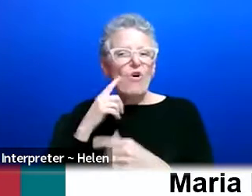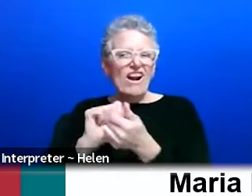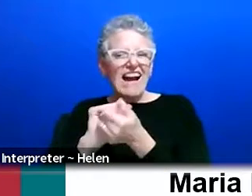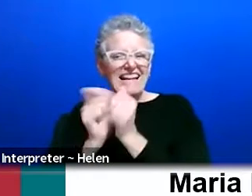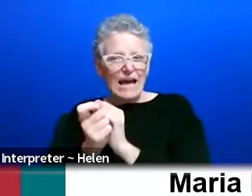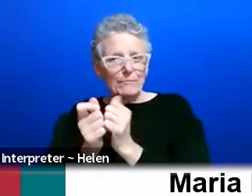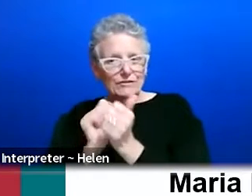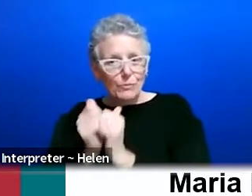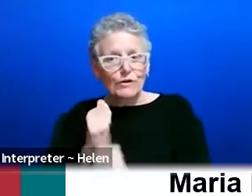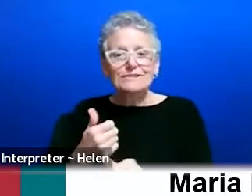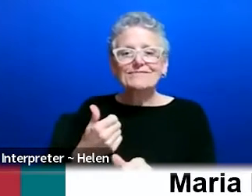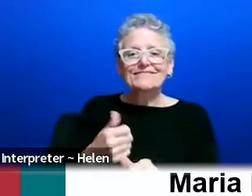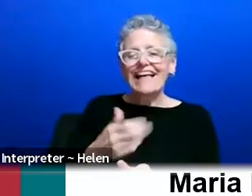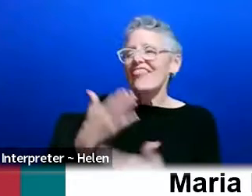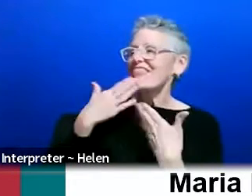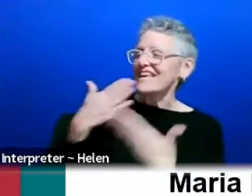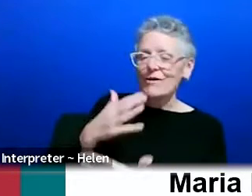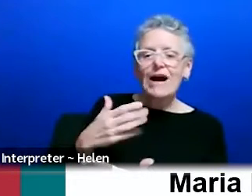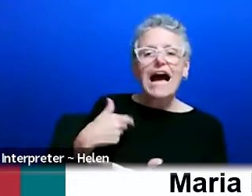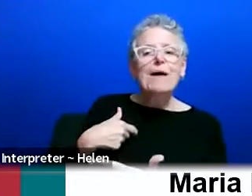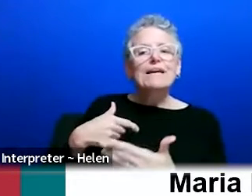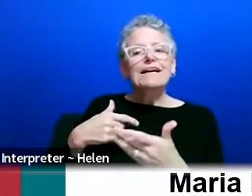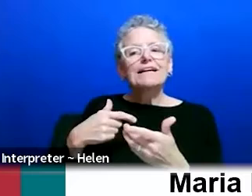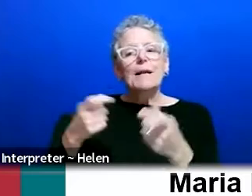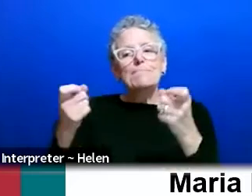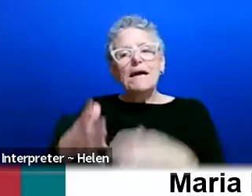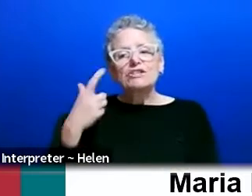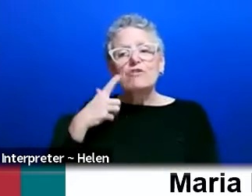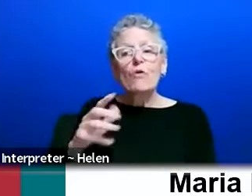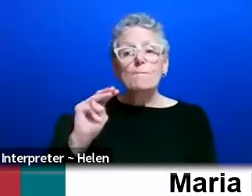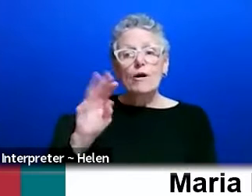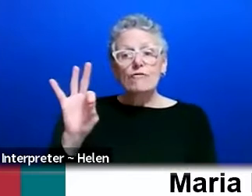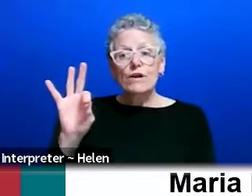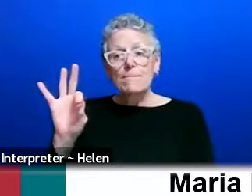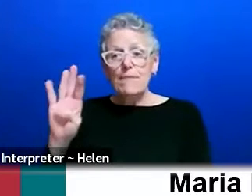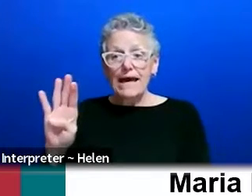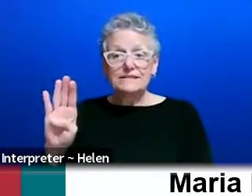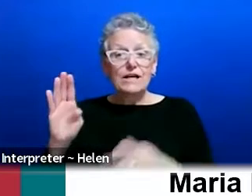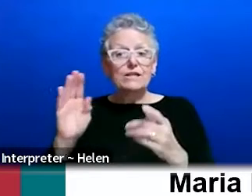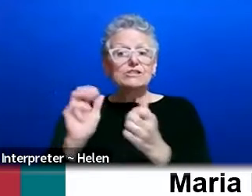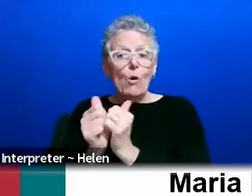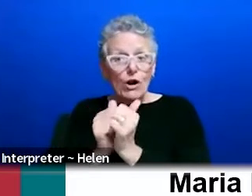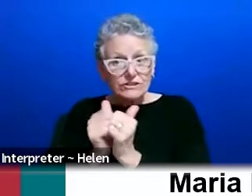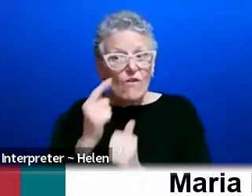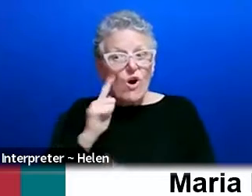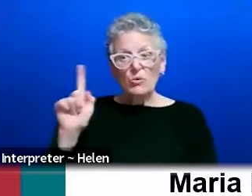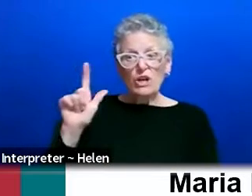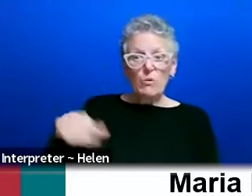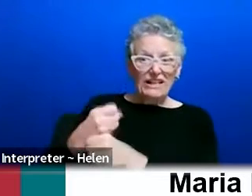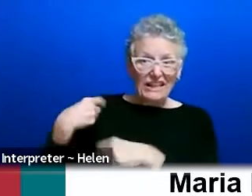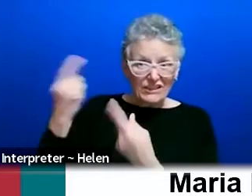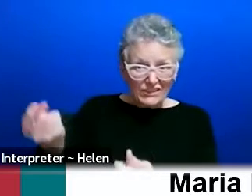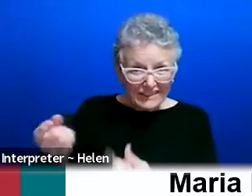been manager of Mary Free Bed's Wheelchair and Adaptive Sports Department for the past 21 years. I'm a recreational therapist for